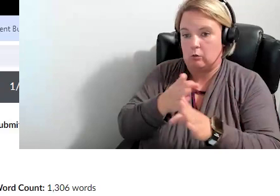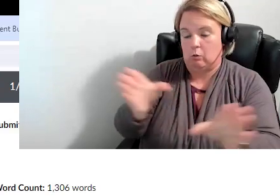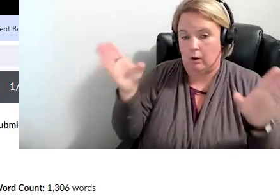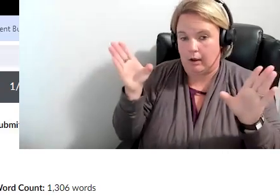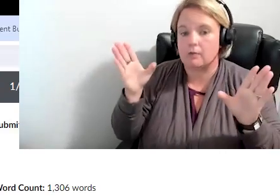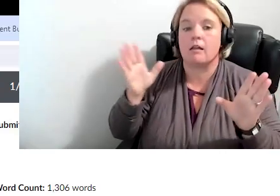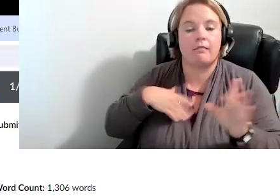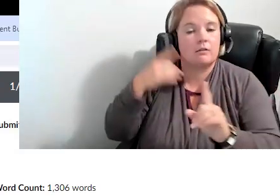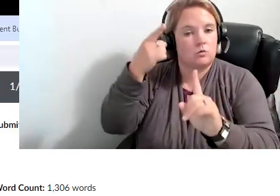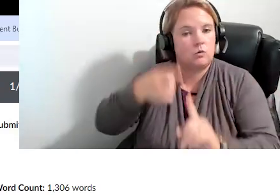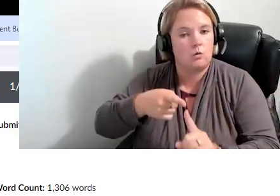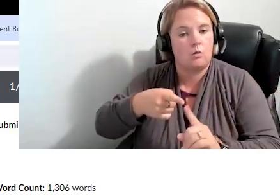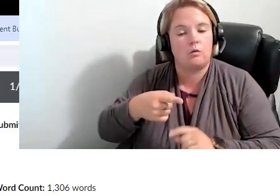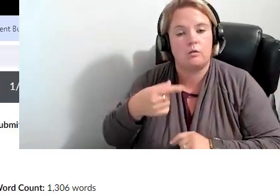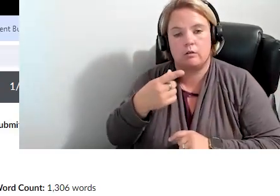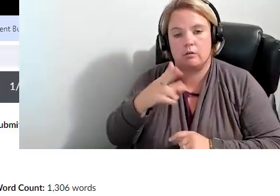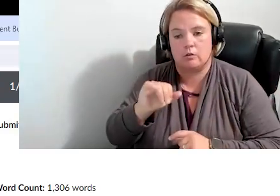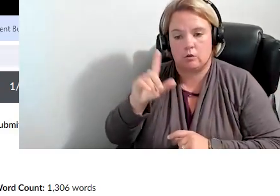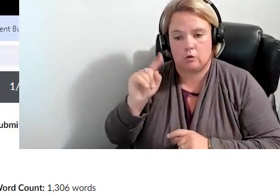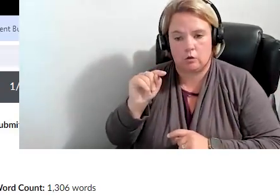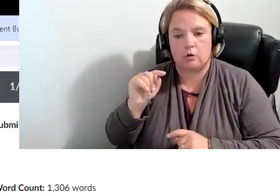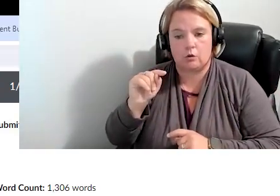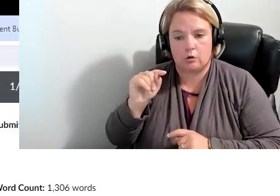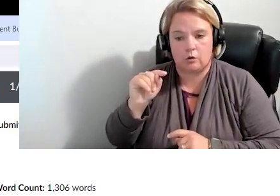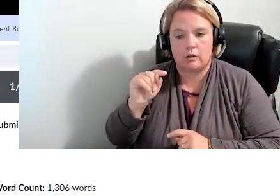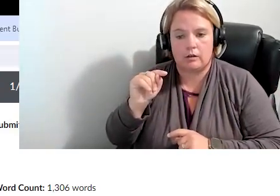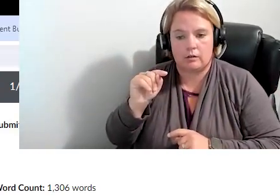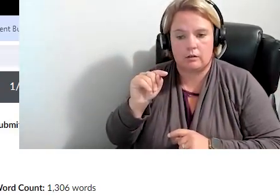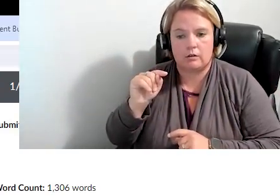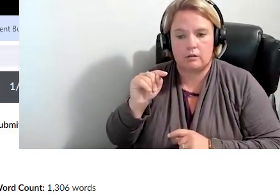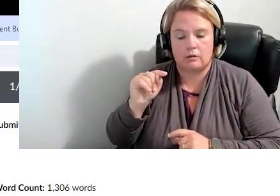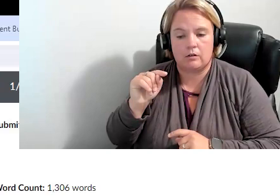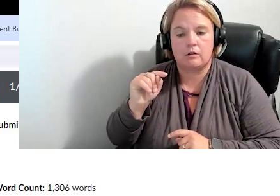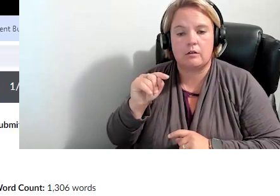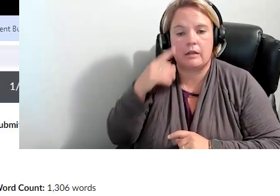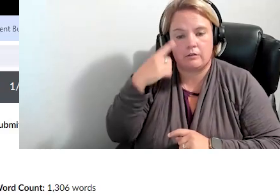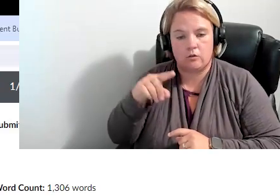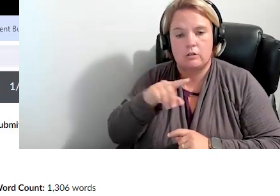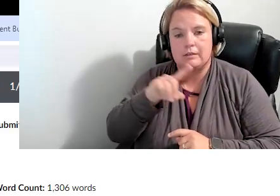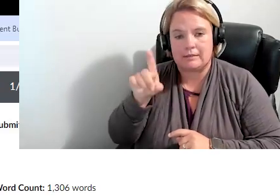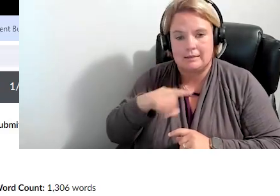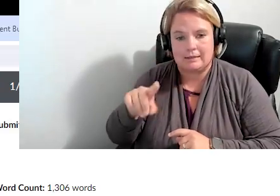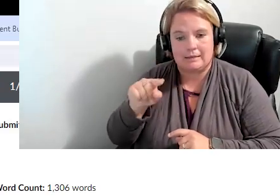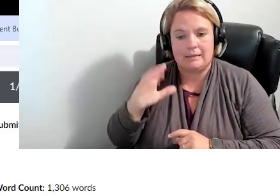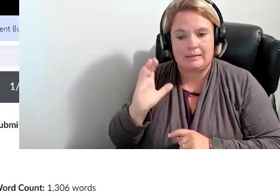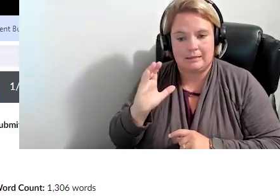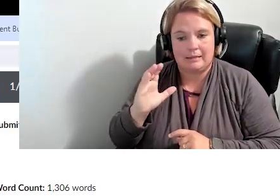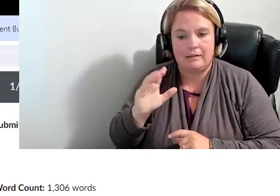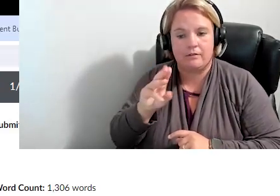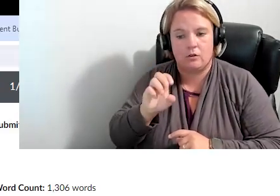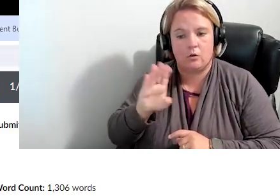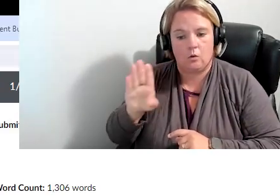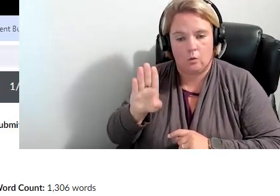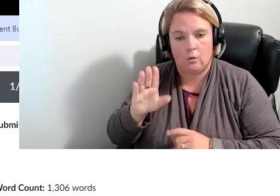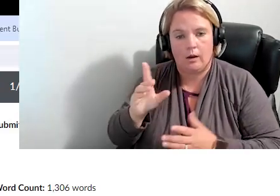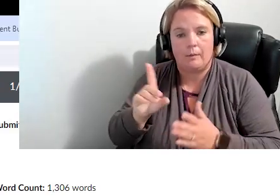because this grant really, it was focused for us on the ZTC for the web development program. That's